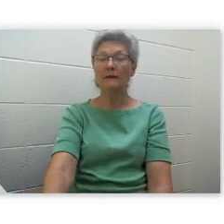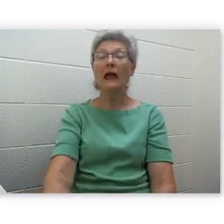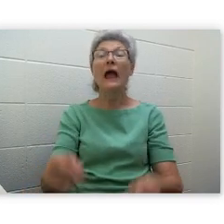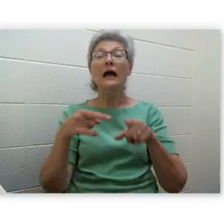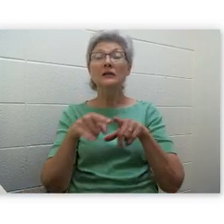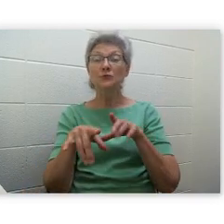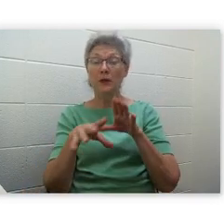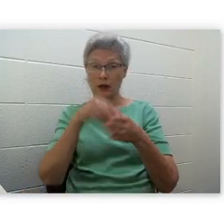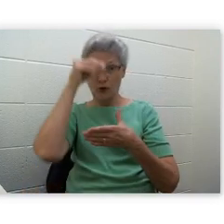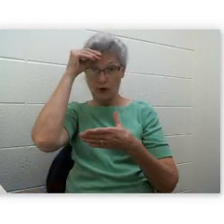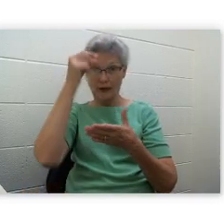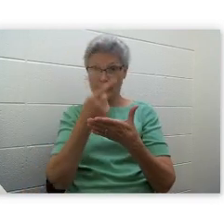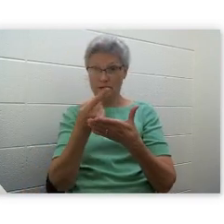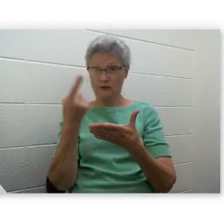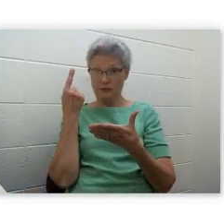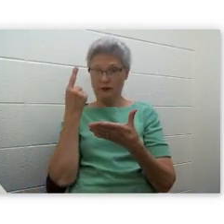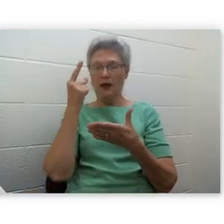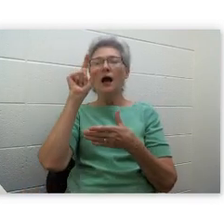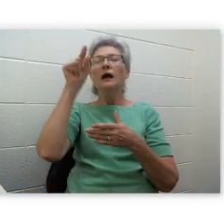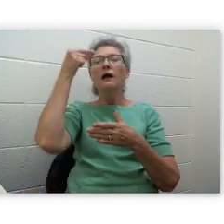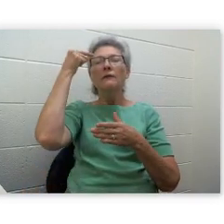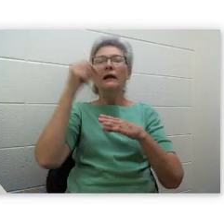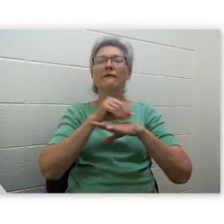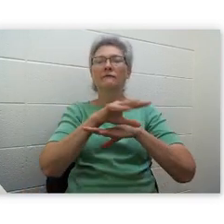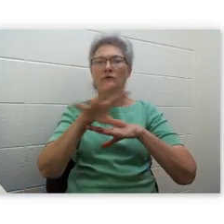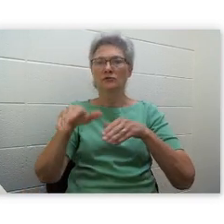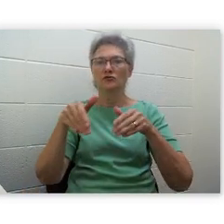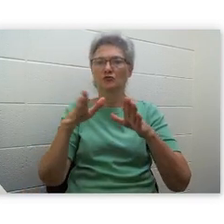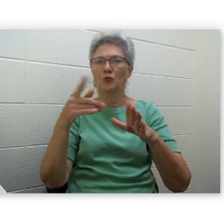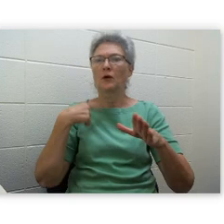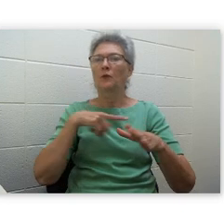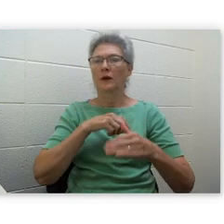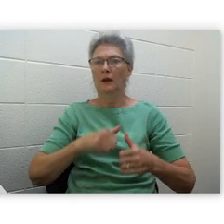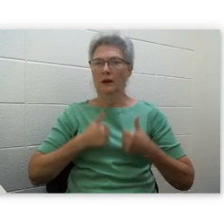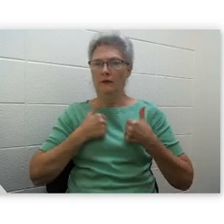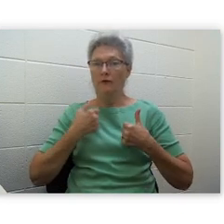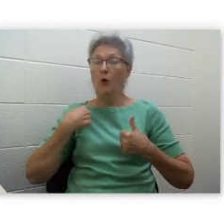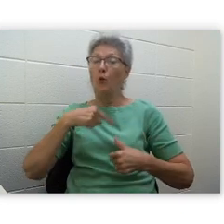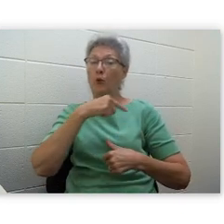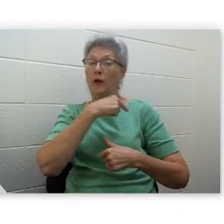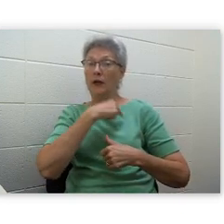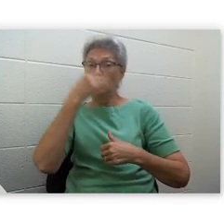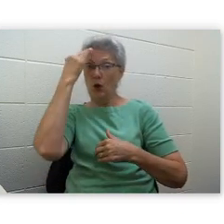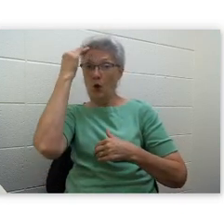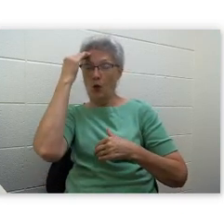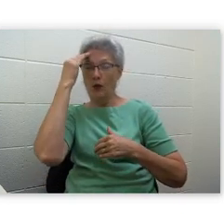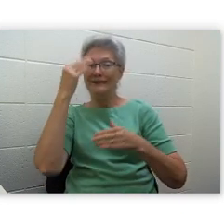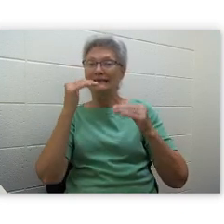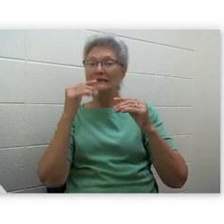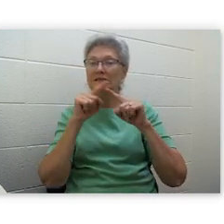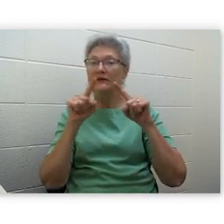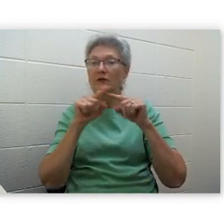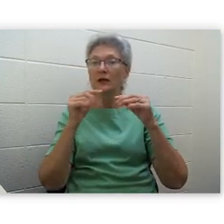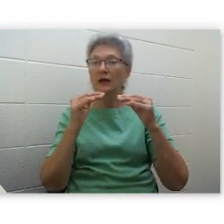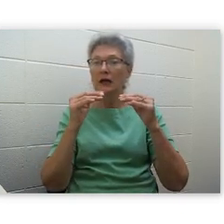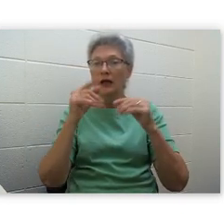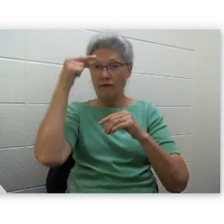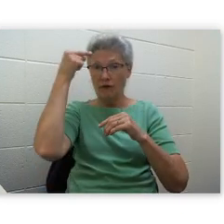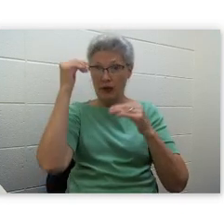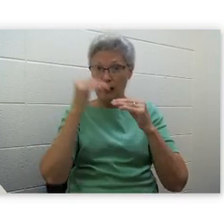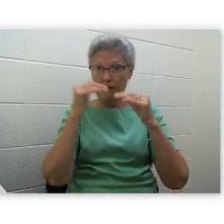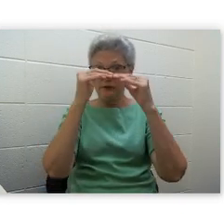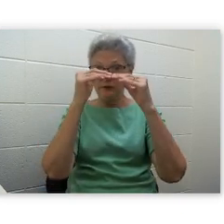As we found out last week, government influences the way we live. We know that they communicate to each other and try to find solutions to our